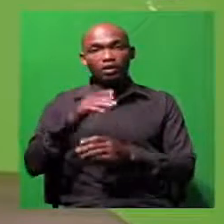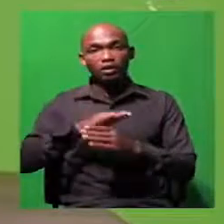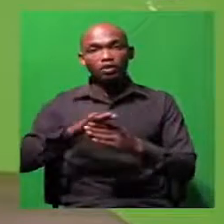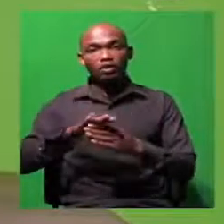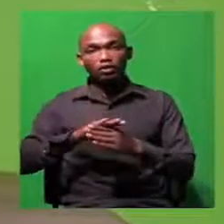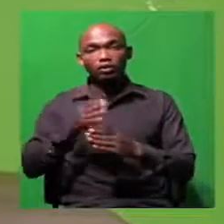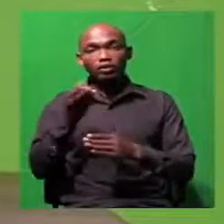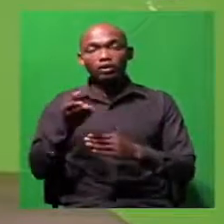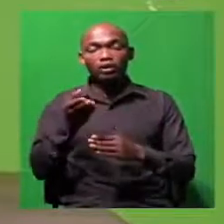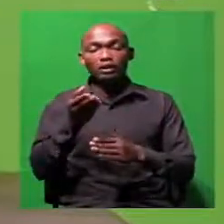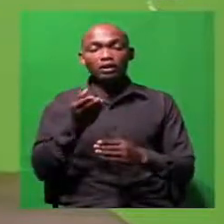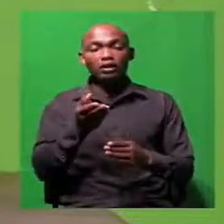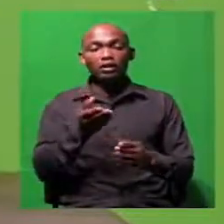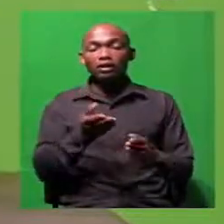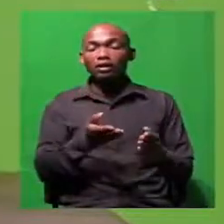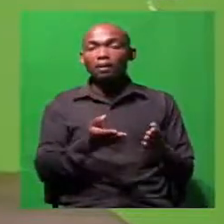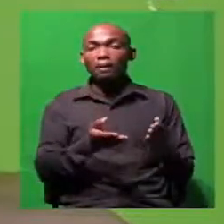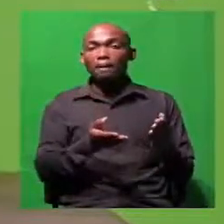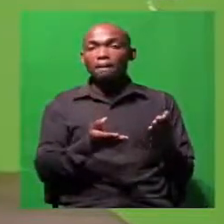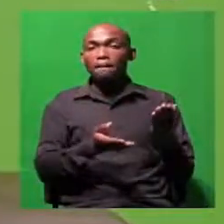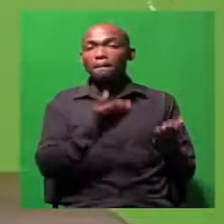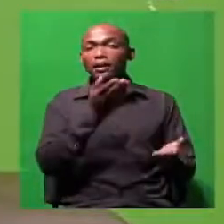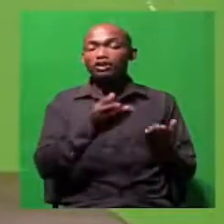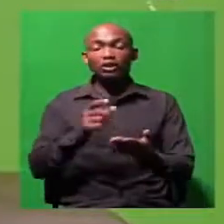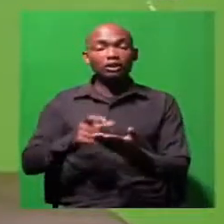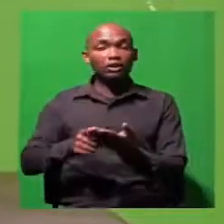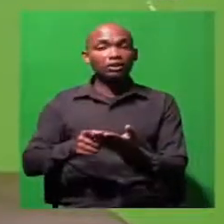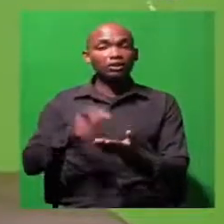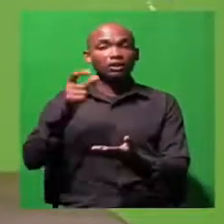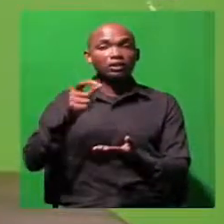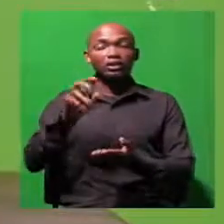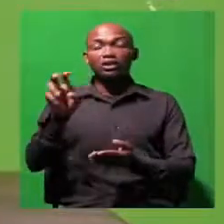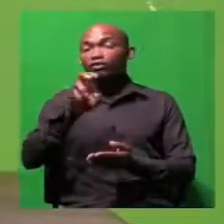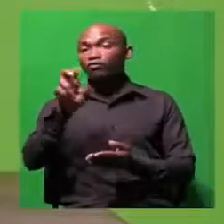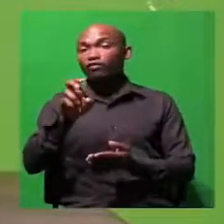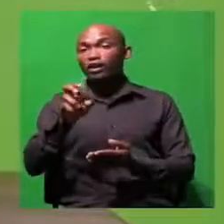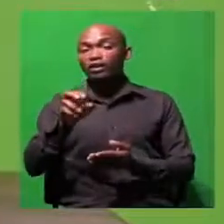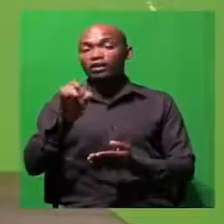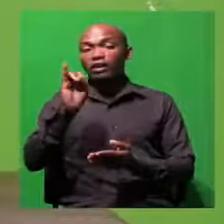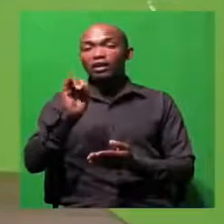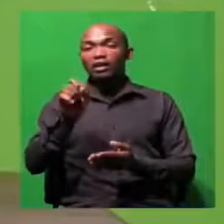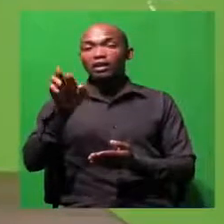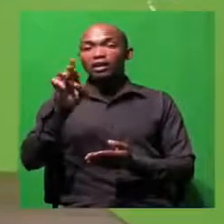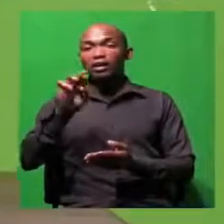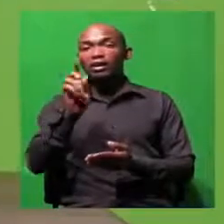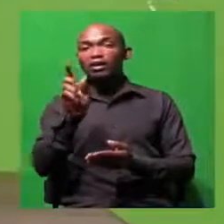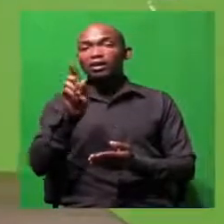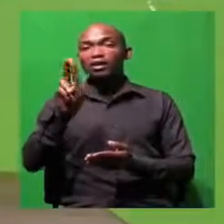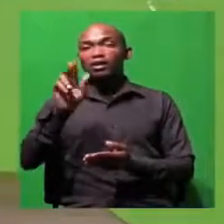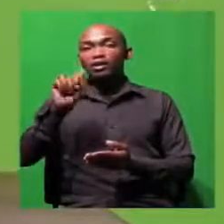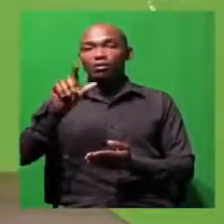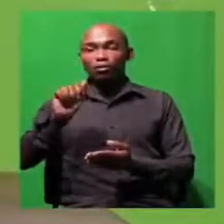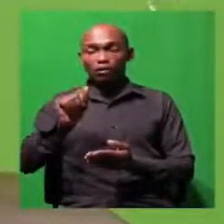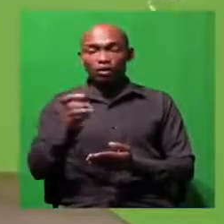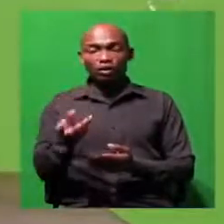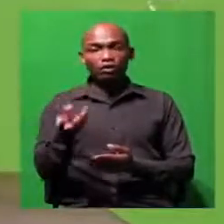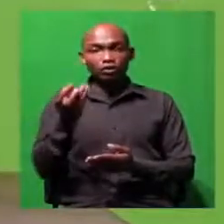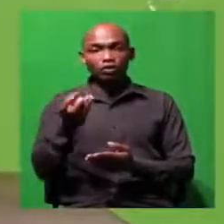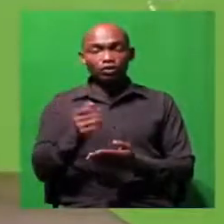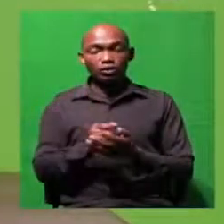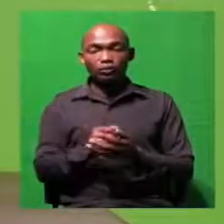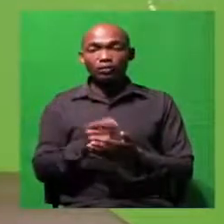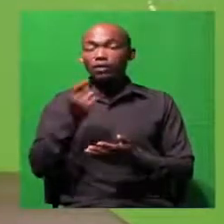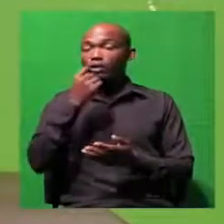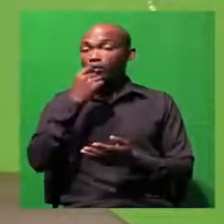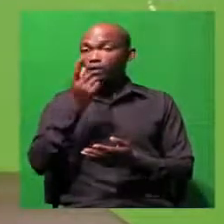here we have seen that we can use a measuring cylinder to find the volume of the irregular object like a stone.